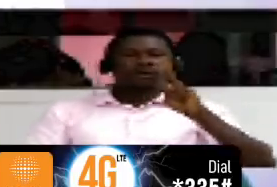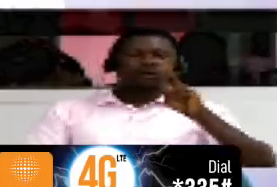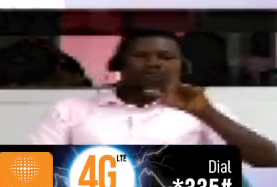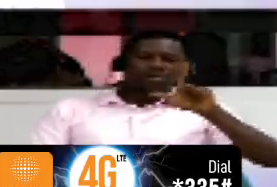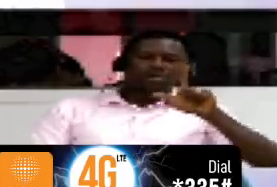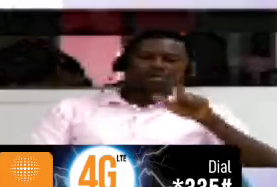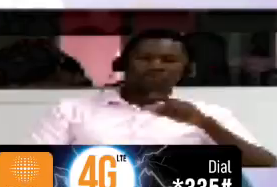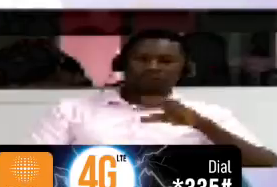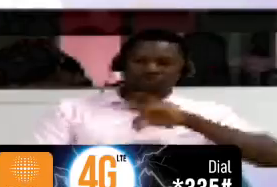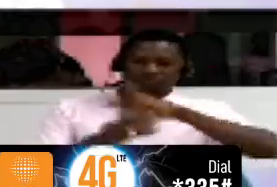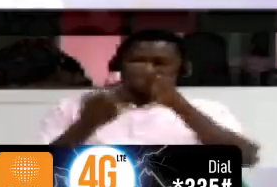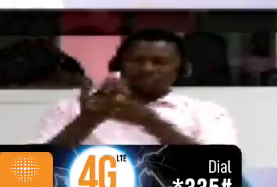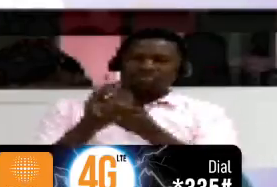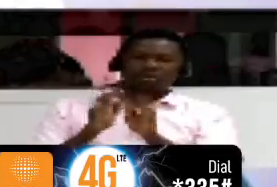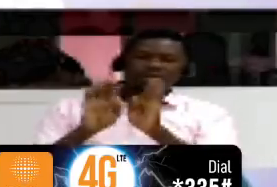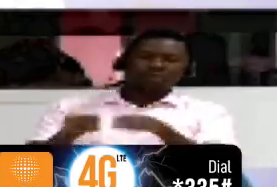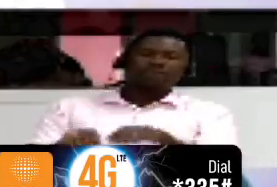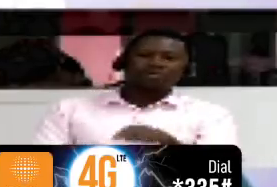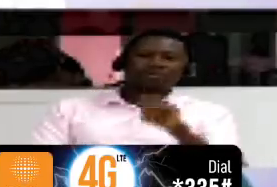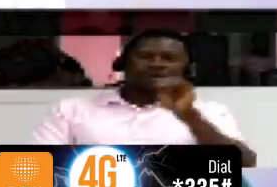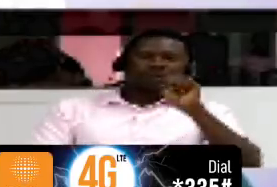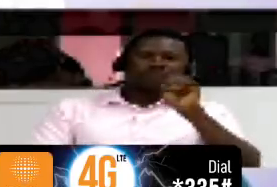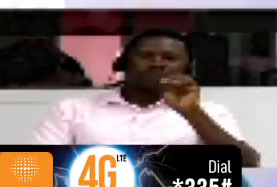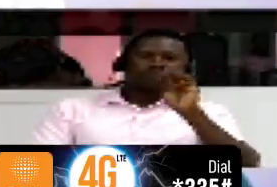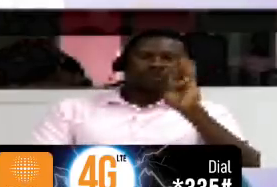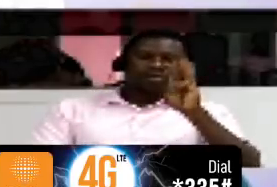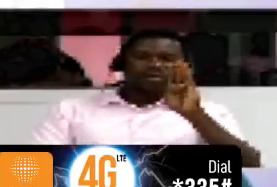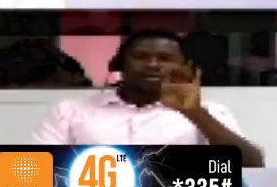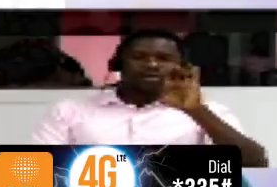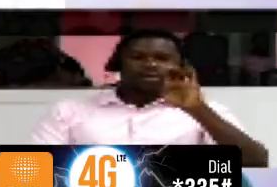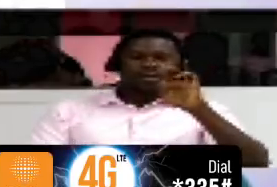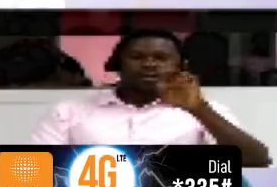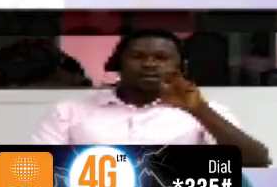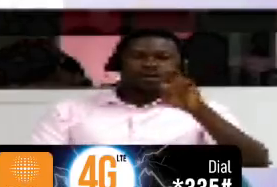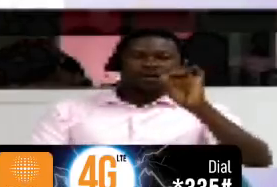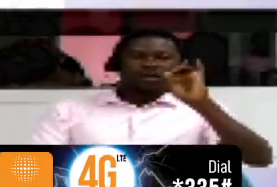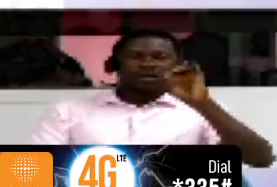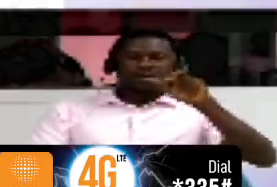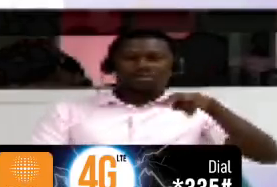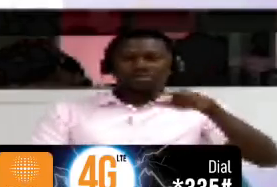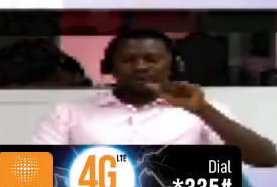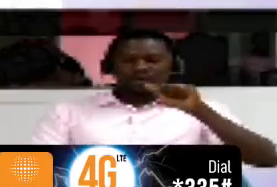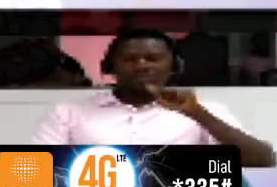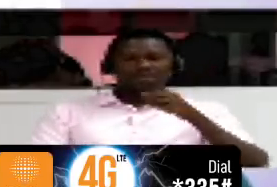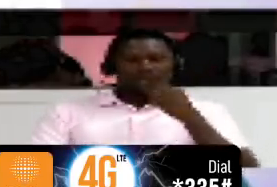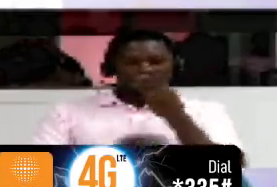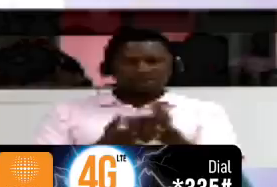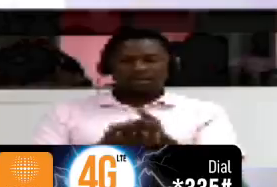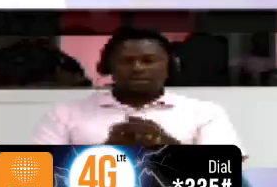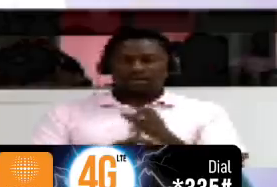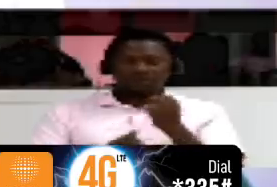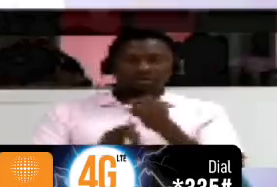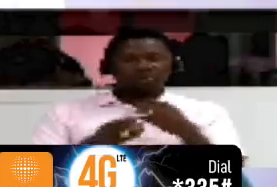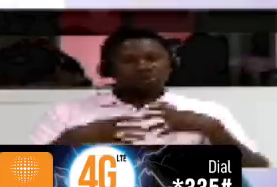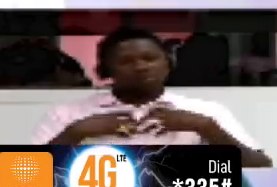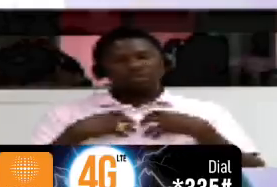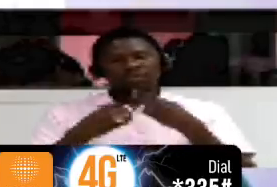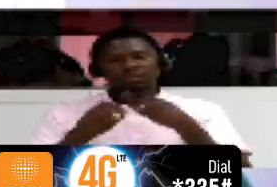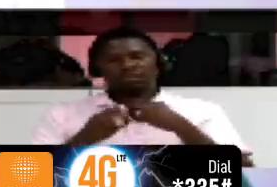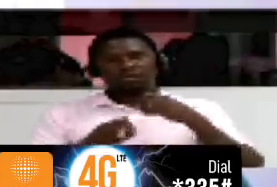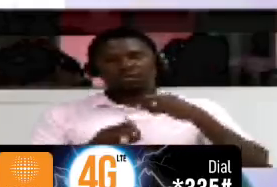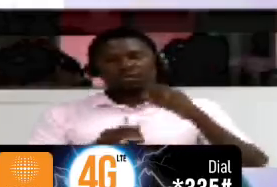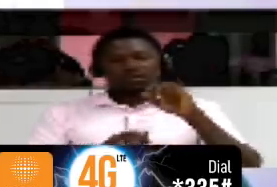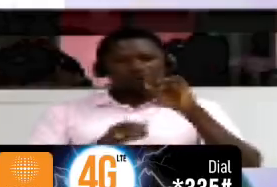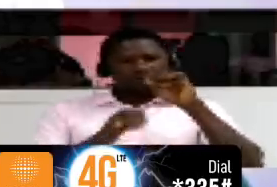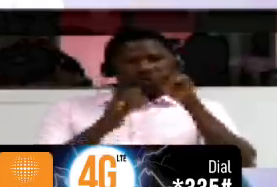left Ibrahima where he was. So Ibrahima complained that because the sun has its rays there, so it's going